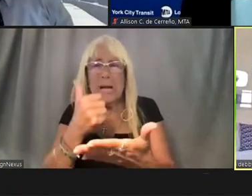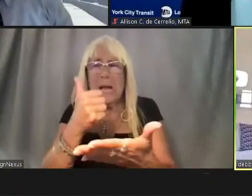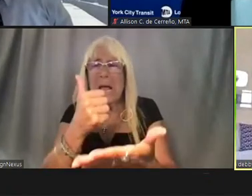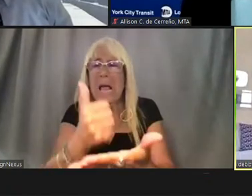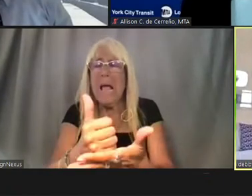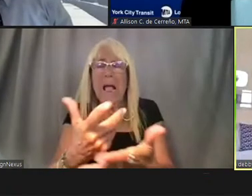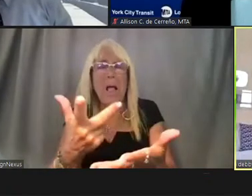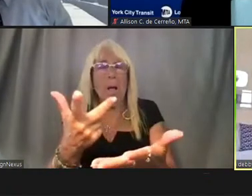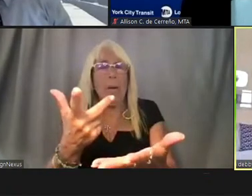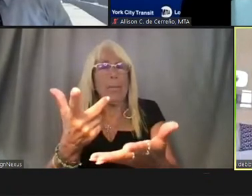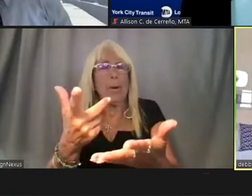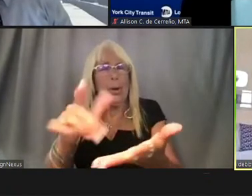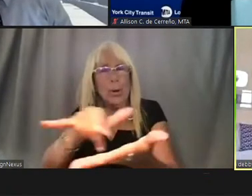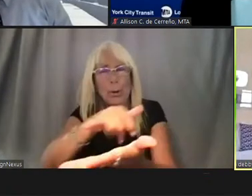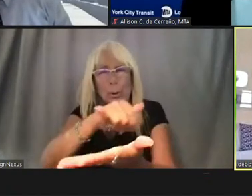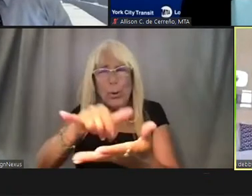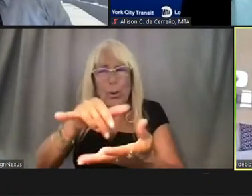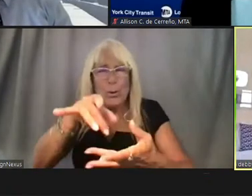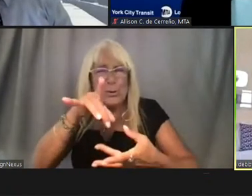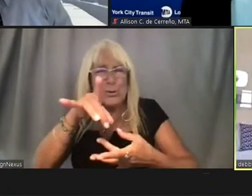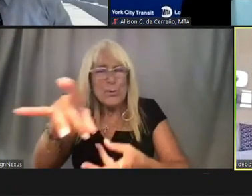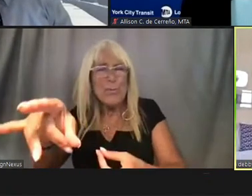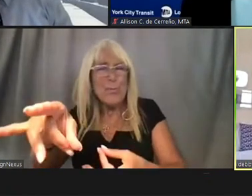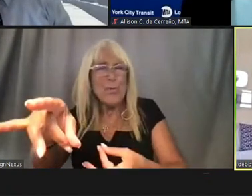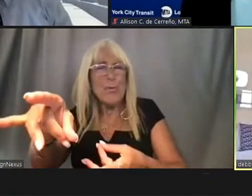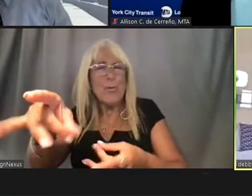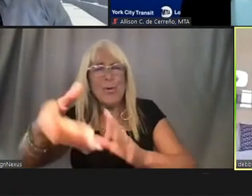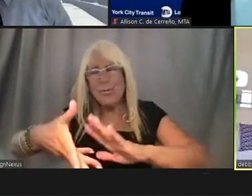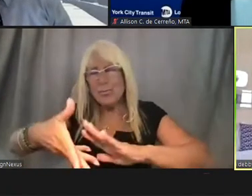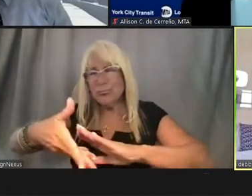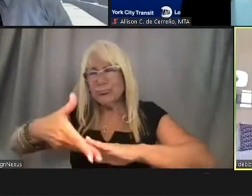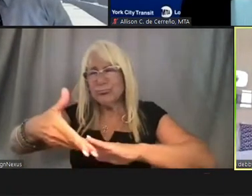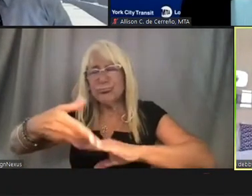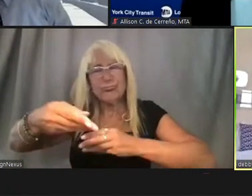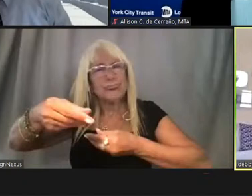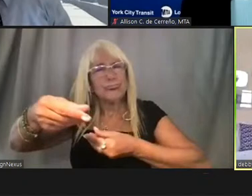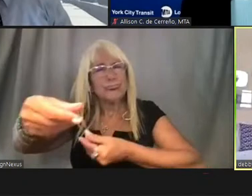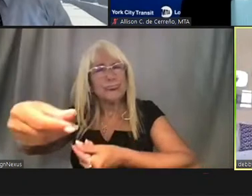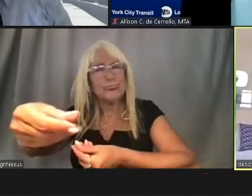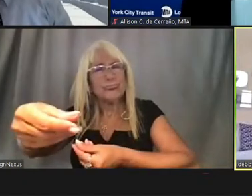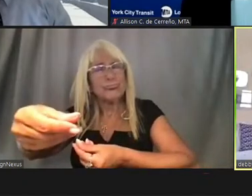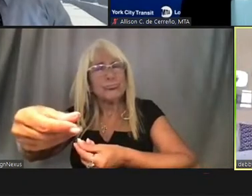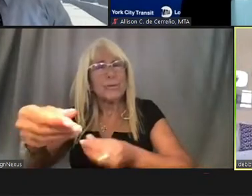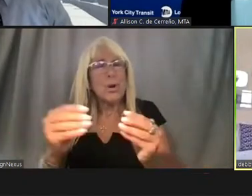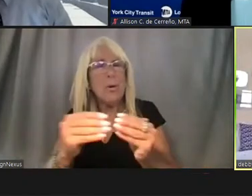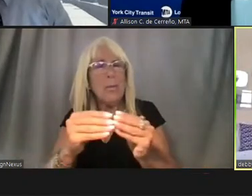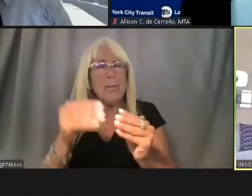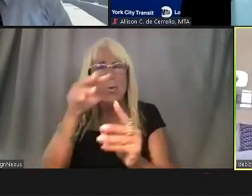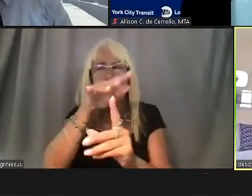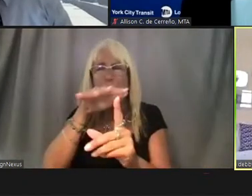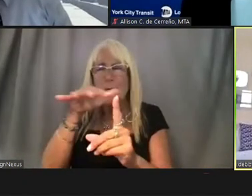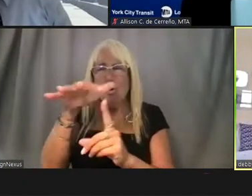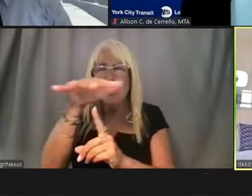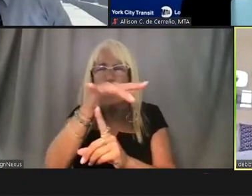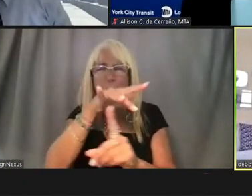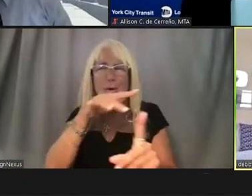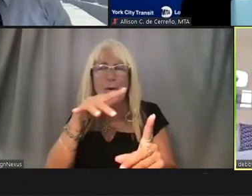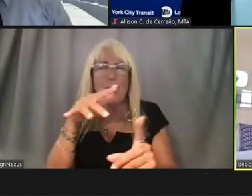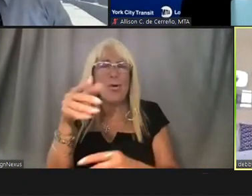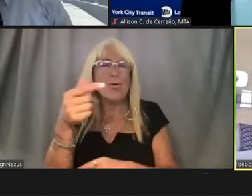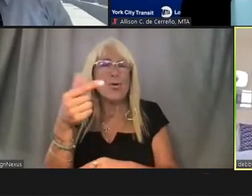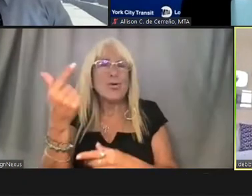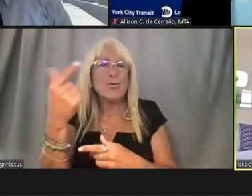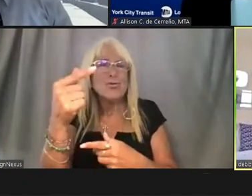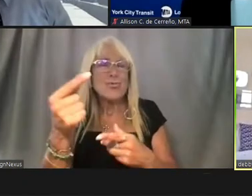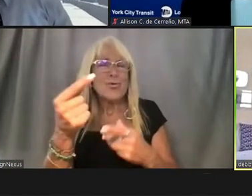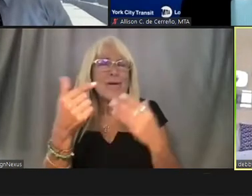running City to help make the Safe Streets safer Greener and more fluid I'm here to urge every one of